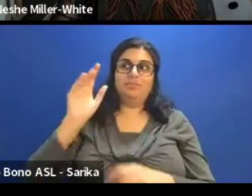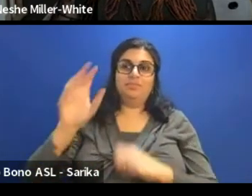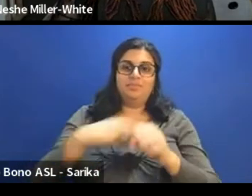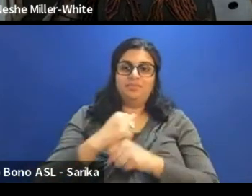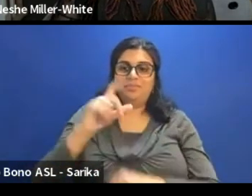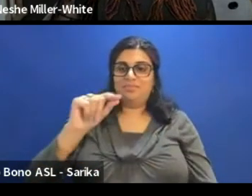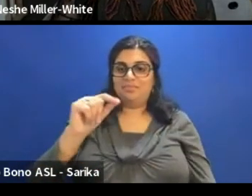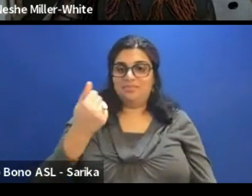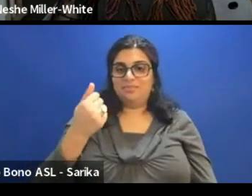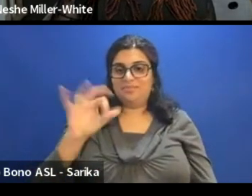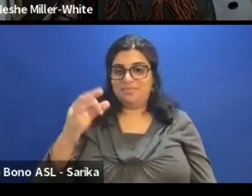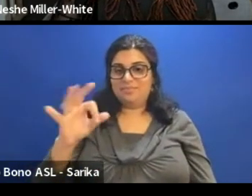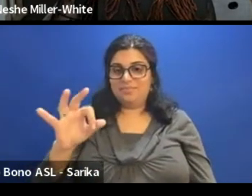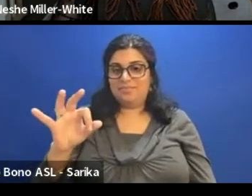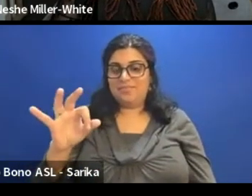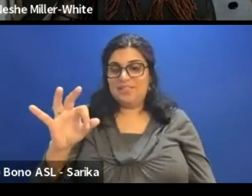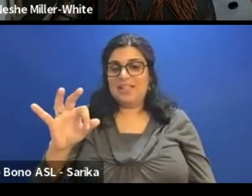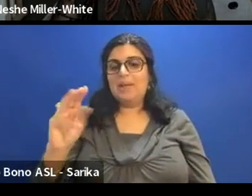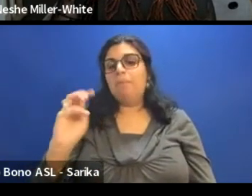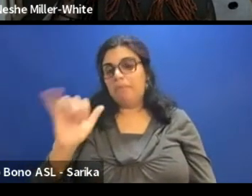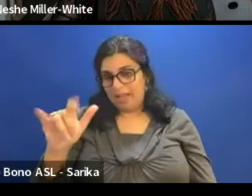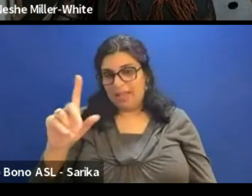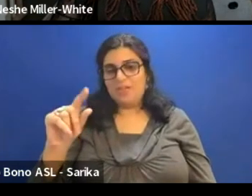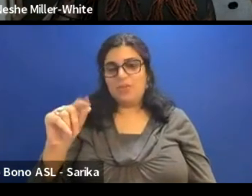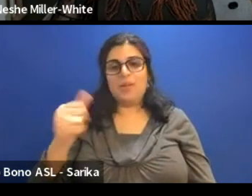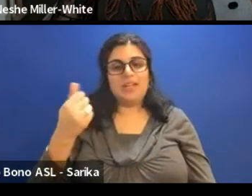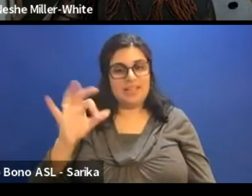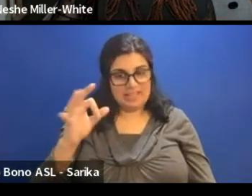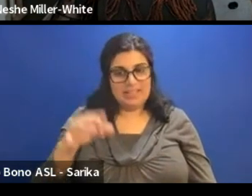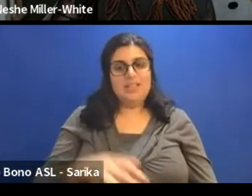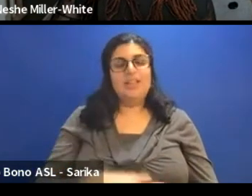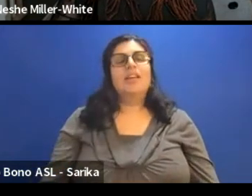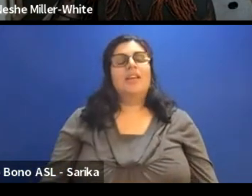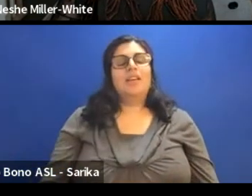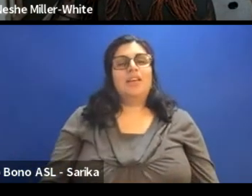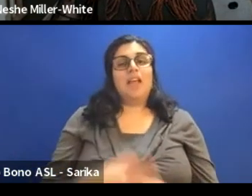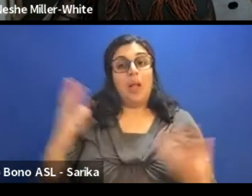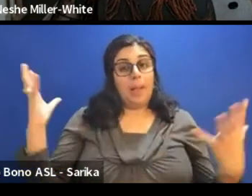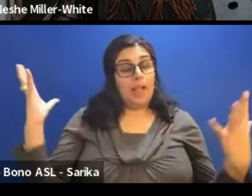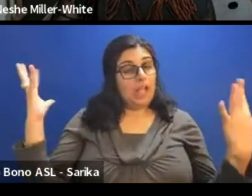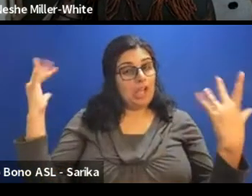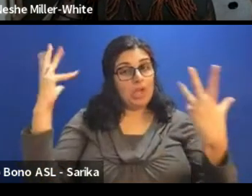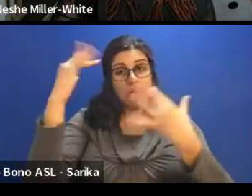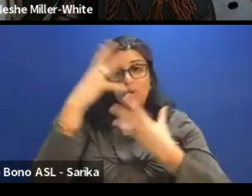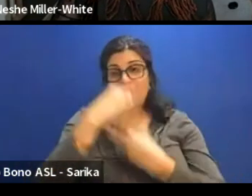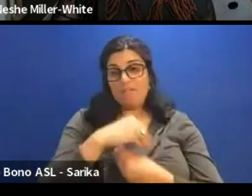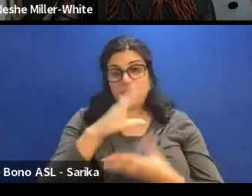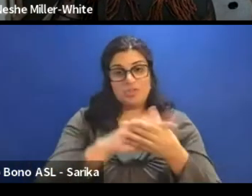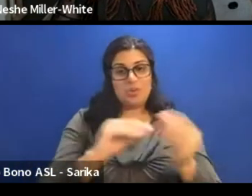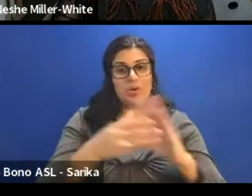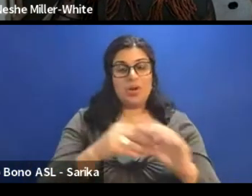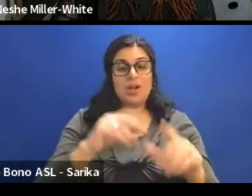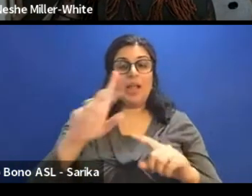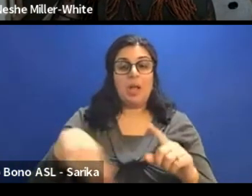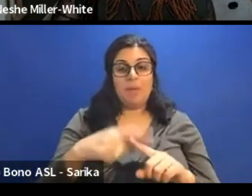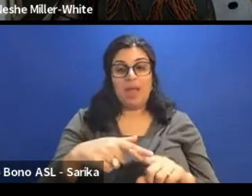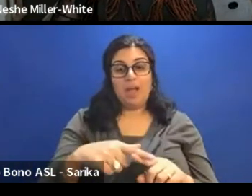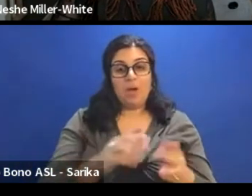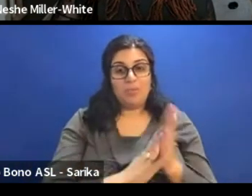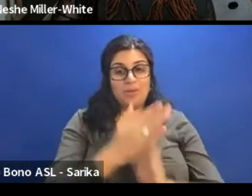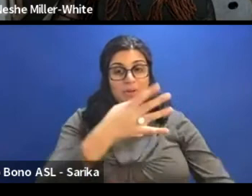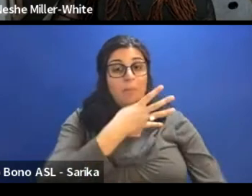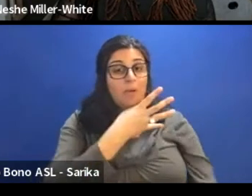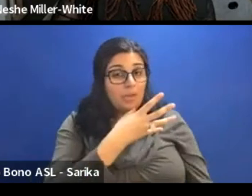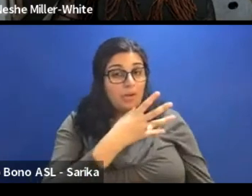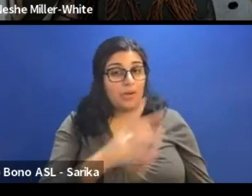spring of 2019. And it's this beautiful, beautiful story about motherhood and what it means